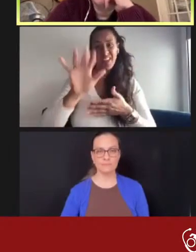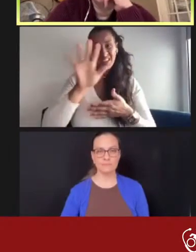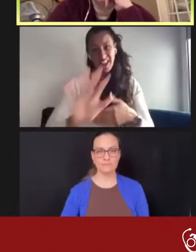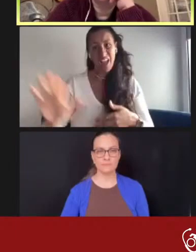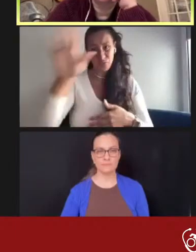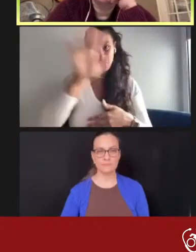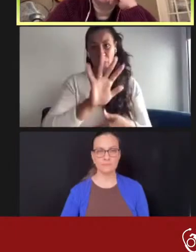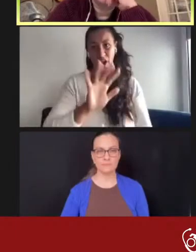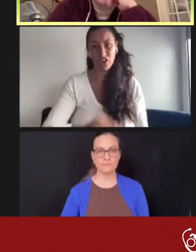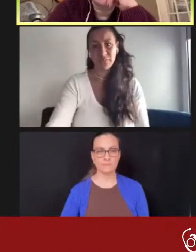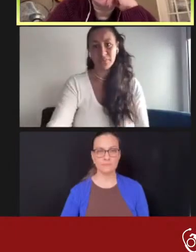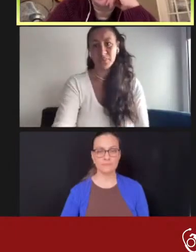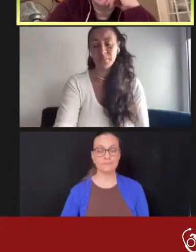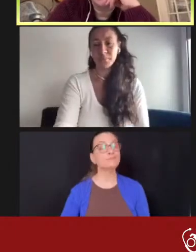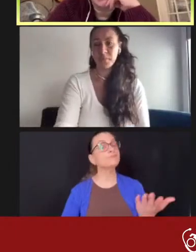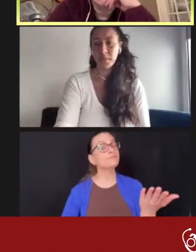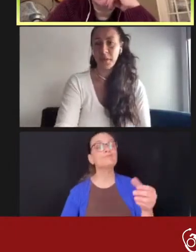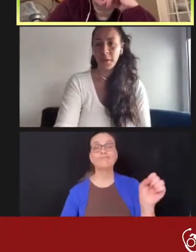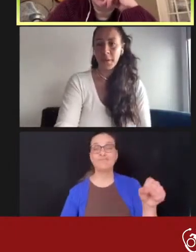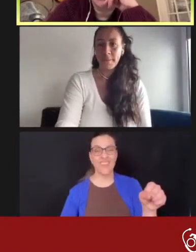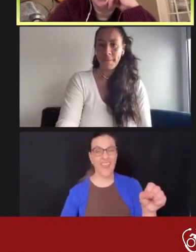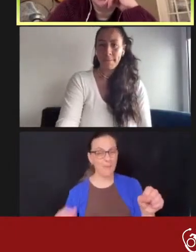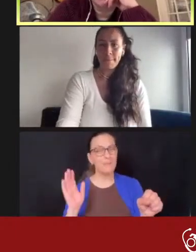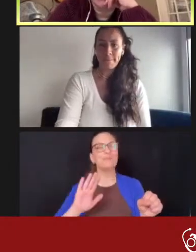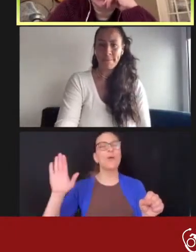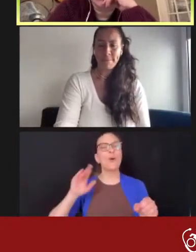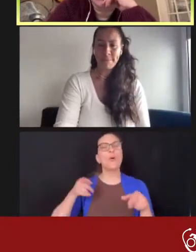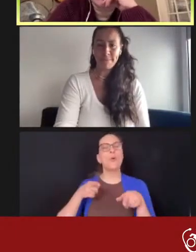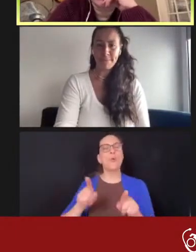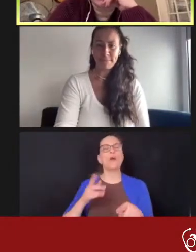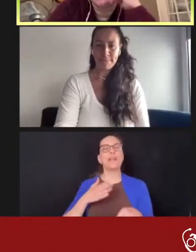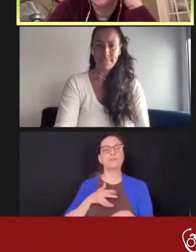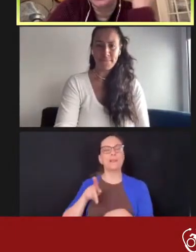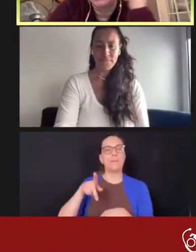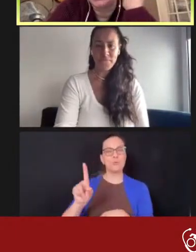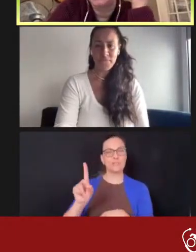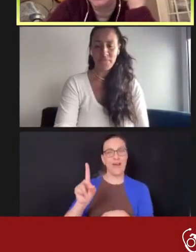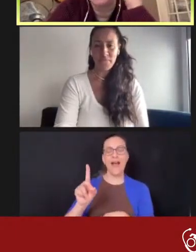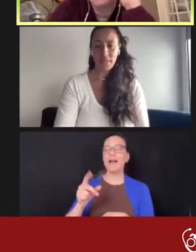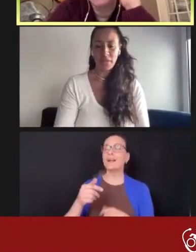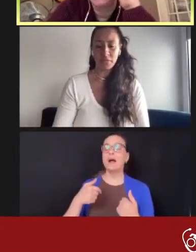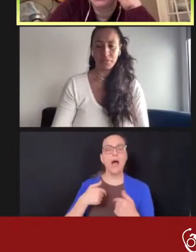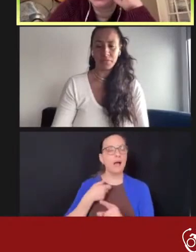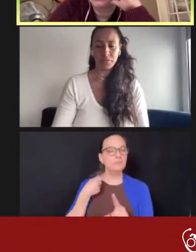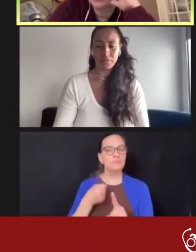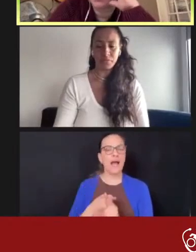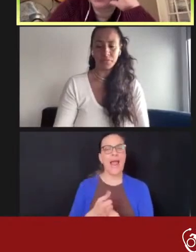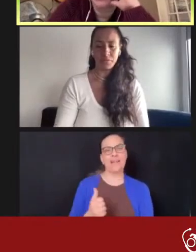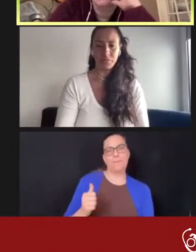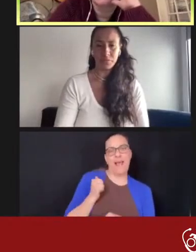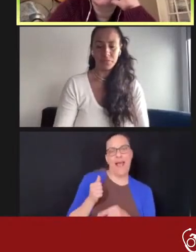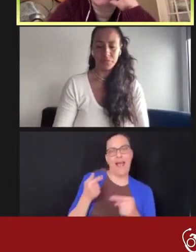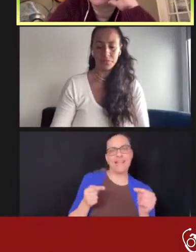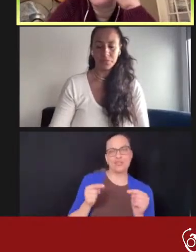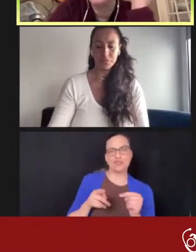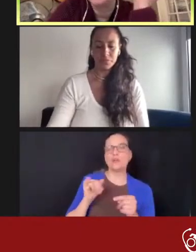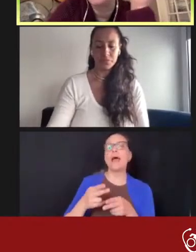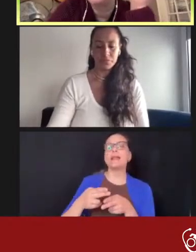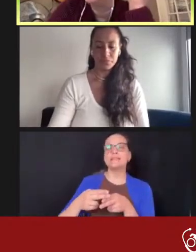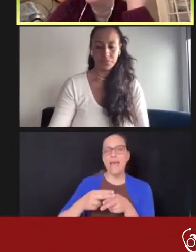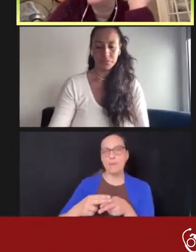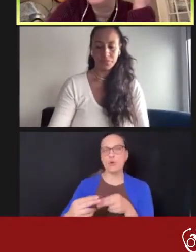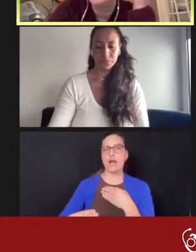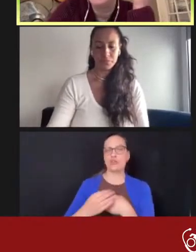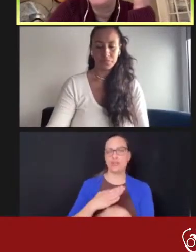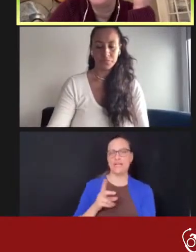Yep. When I was on postdoc, I had a back injury that was temporarily disabling, and all I